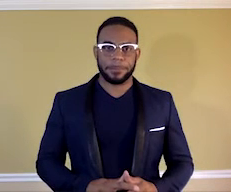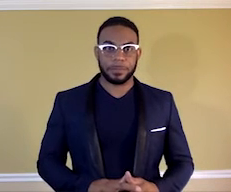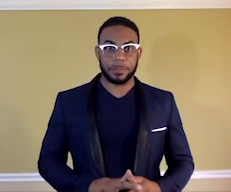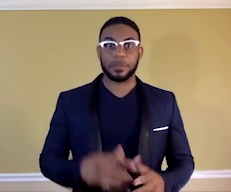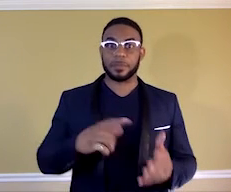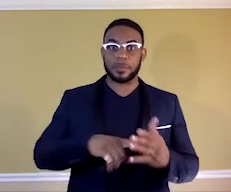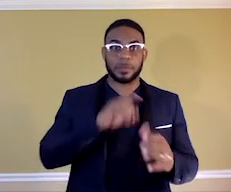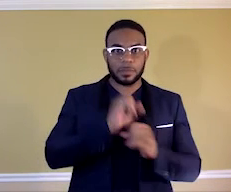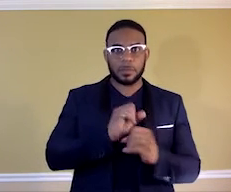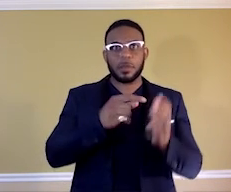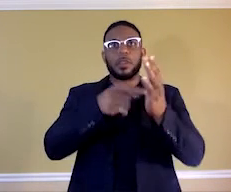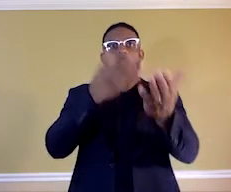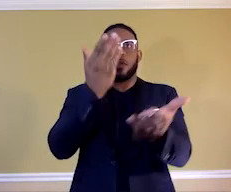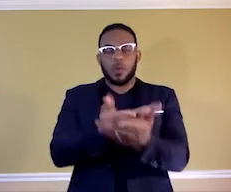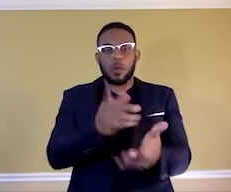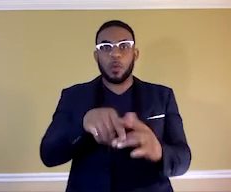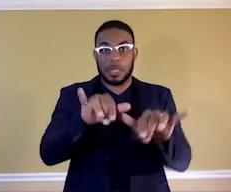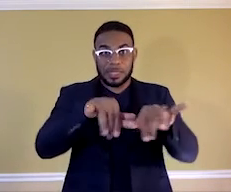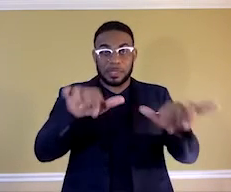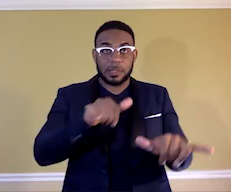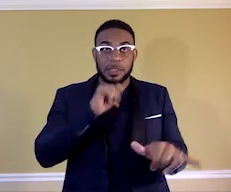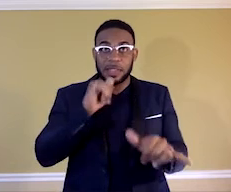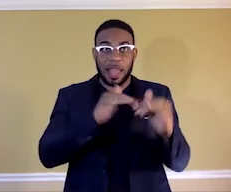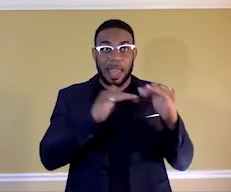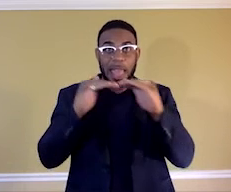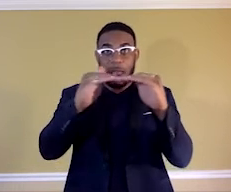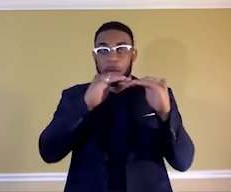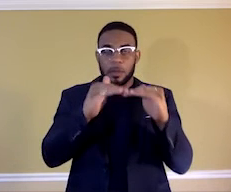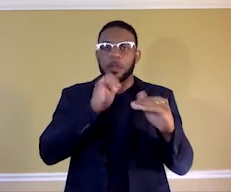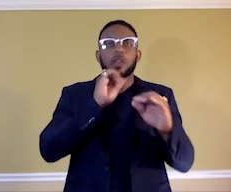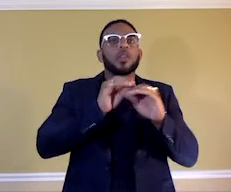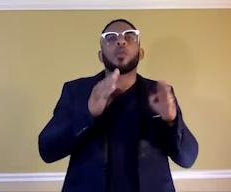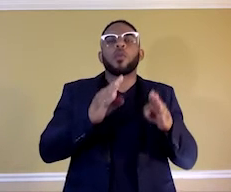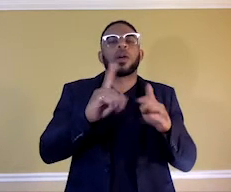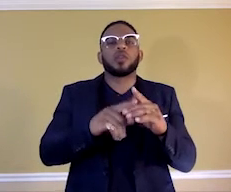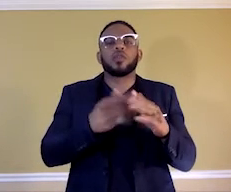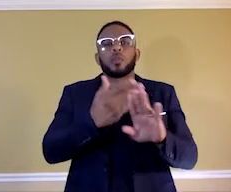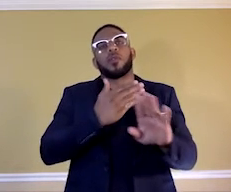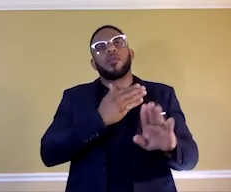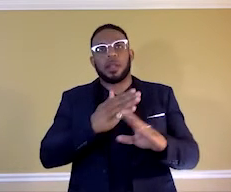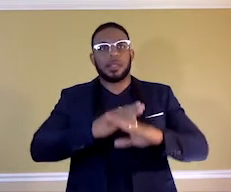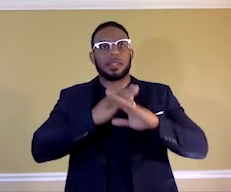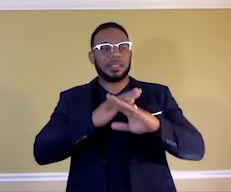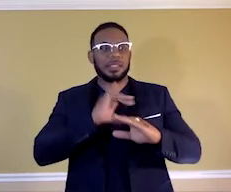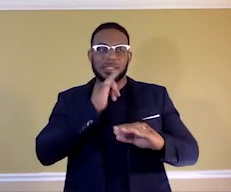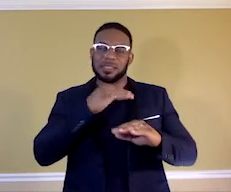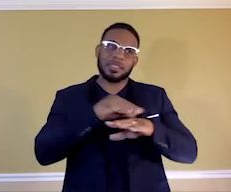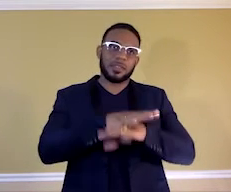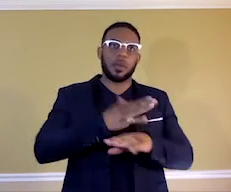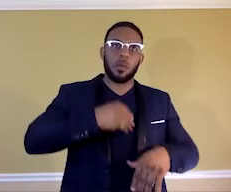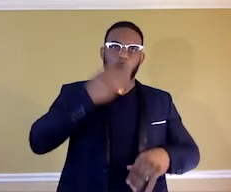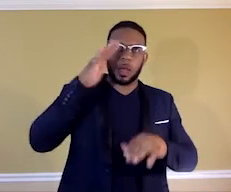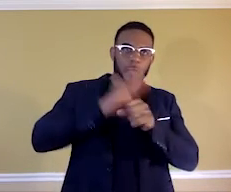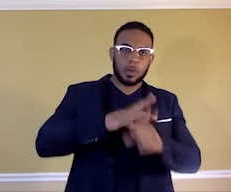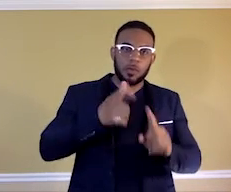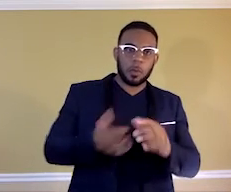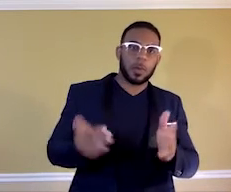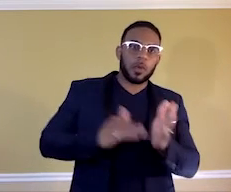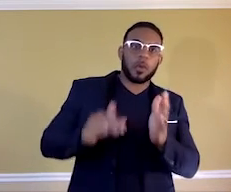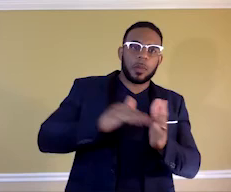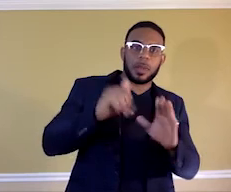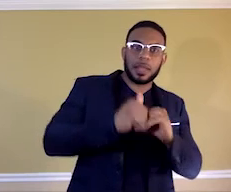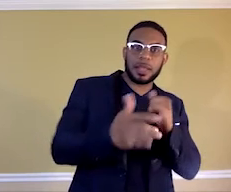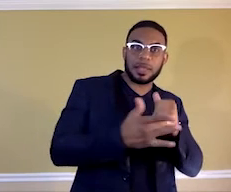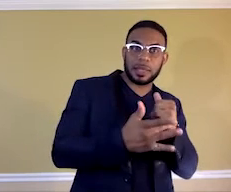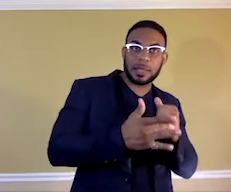This really just goes to show that when systems are not equitable, there's no way to prevent the insidious effects of white supremacy from being reproduced in